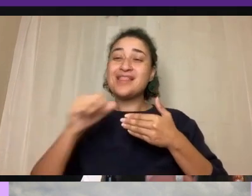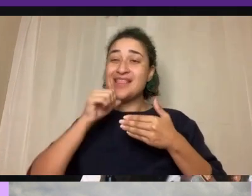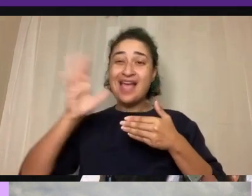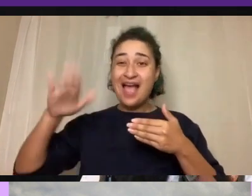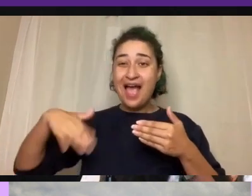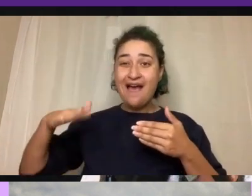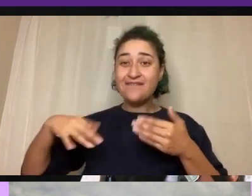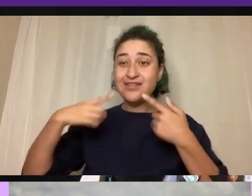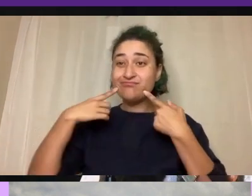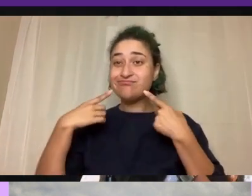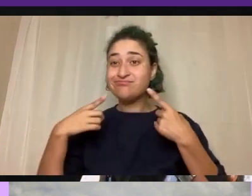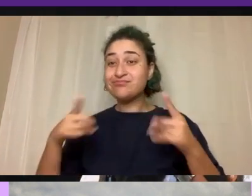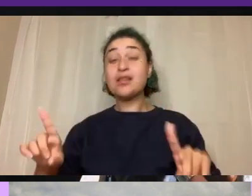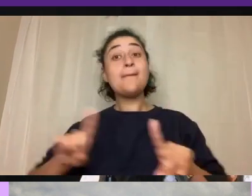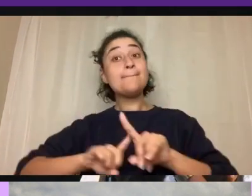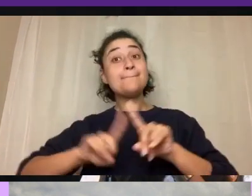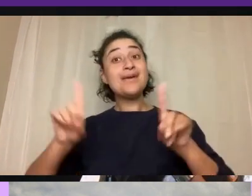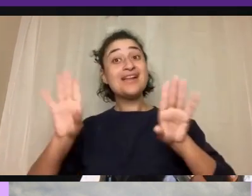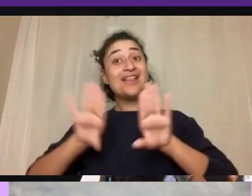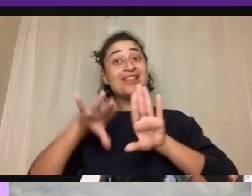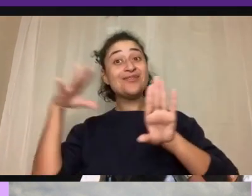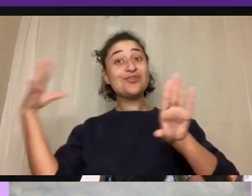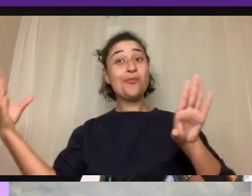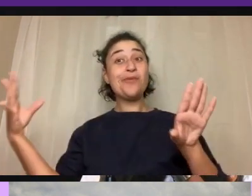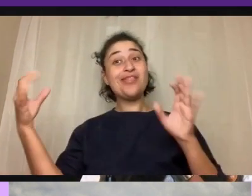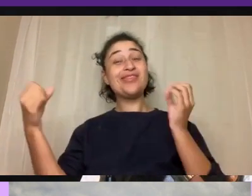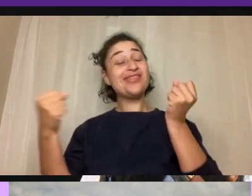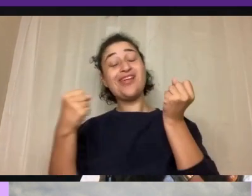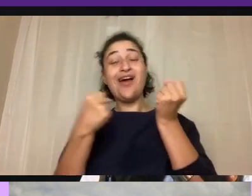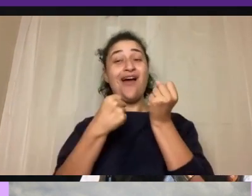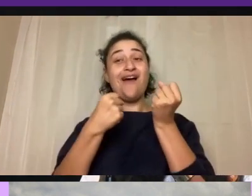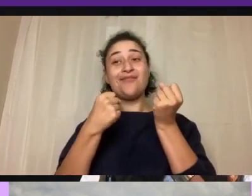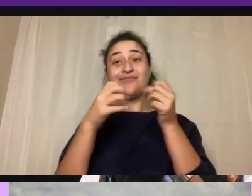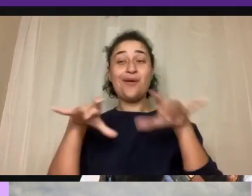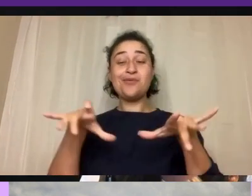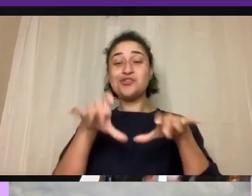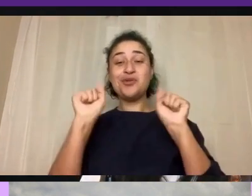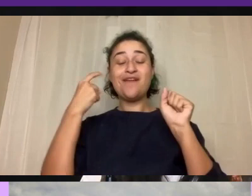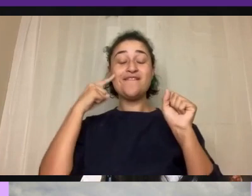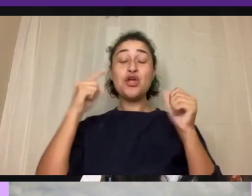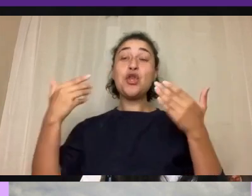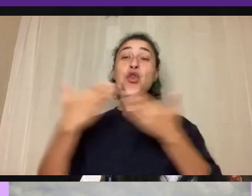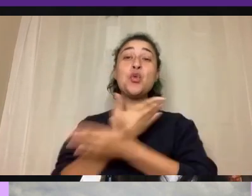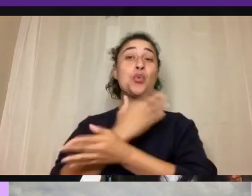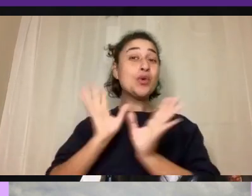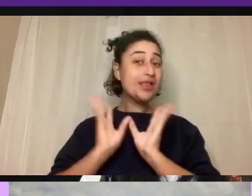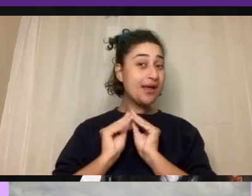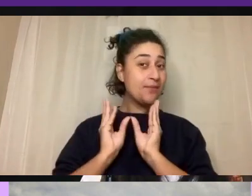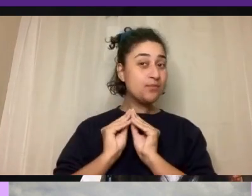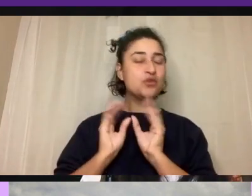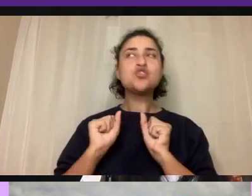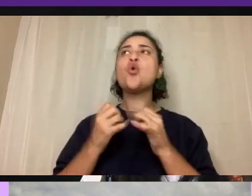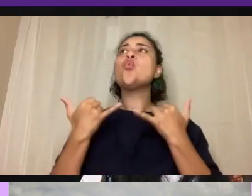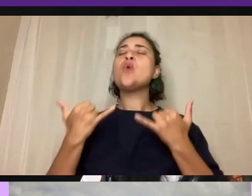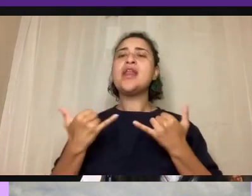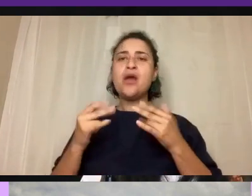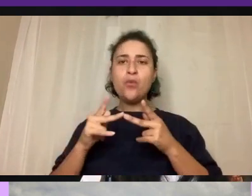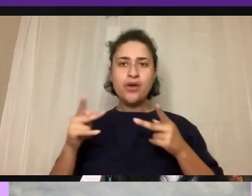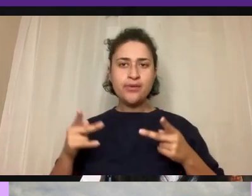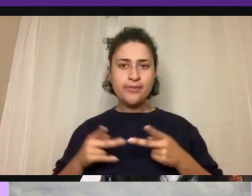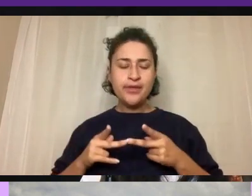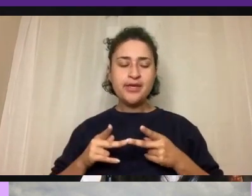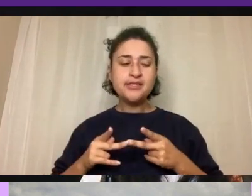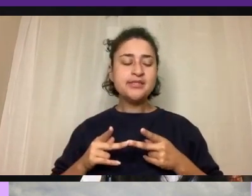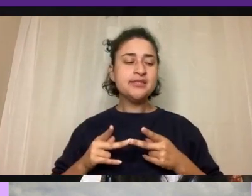open the opportunity for new collaboration. So we are in a space where, interestingly